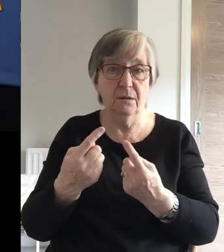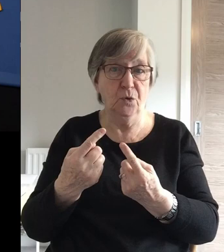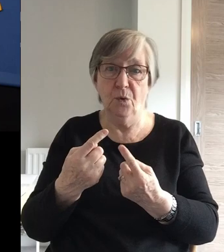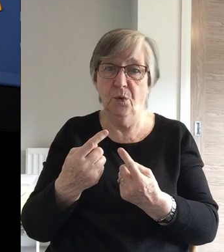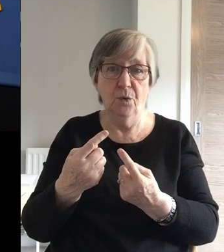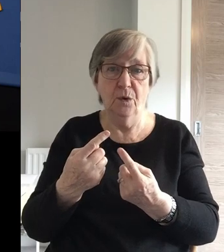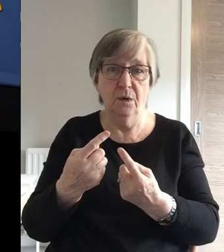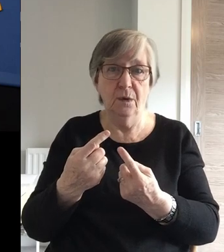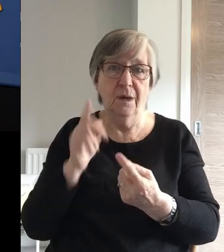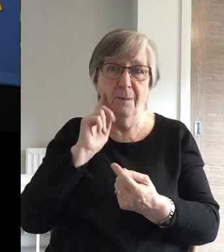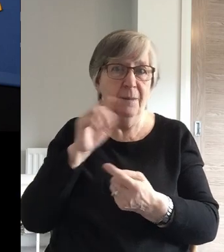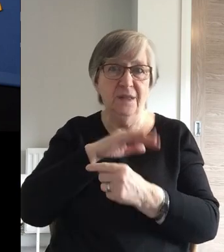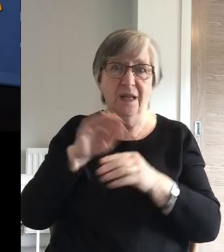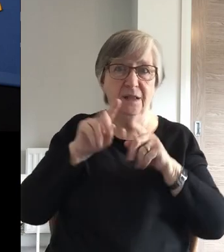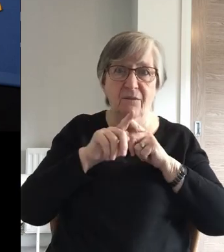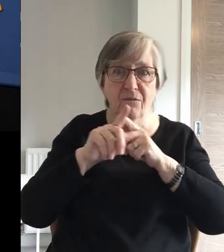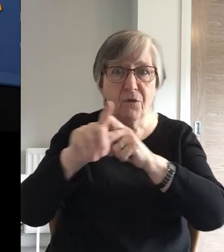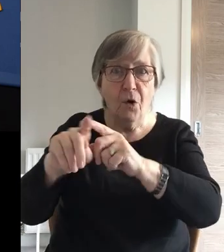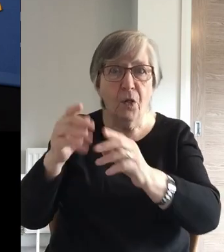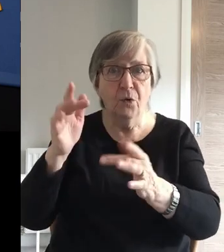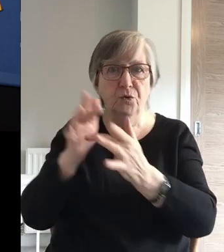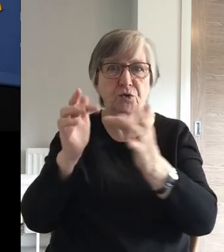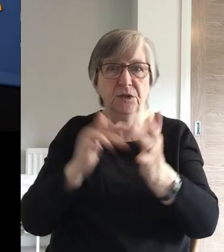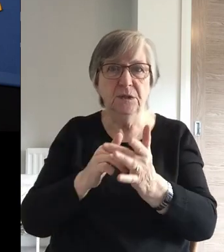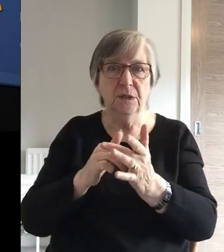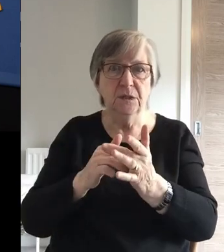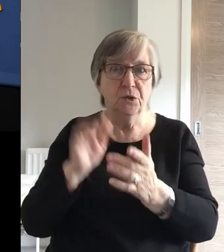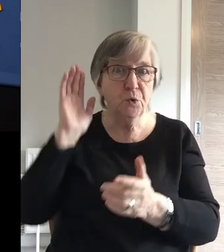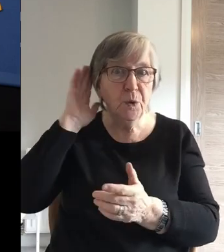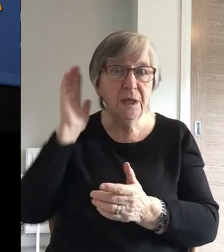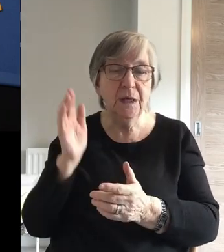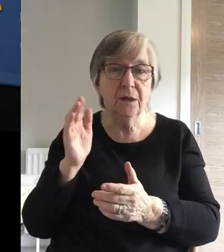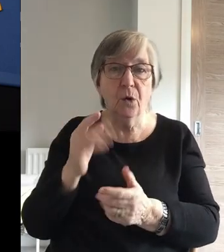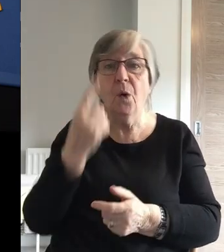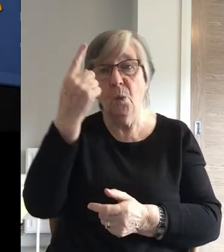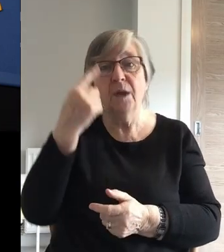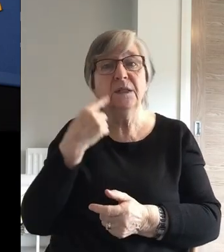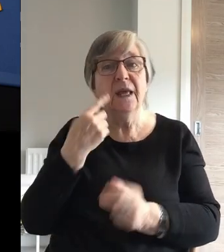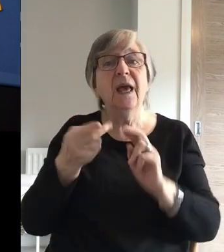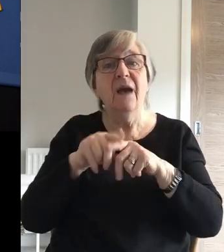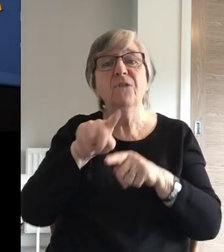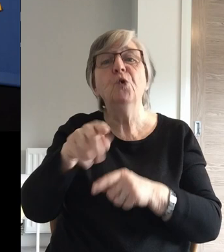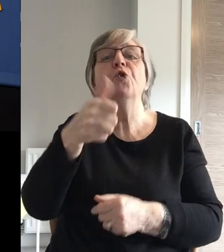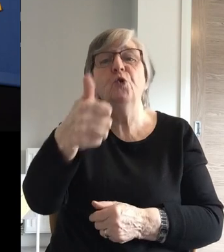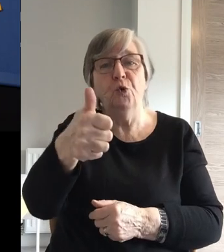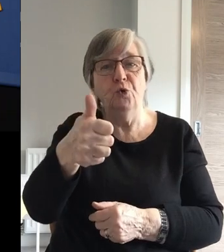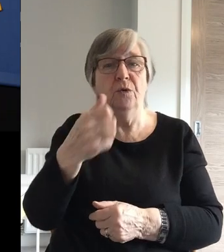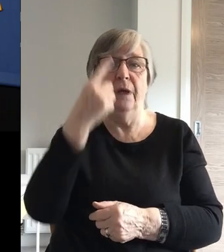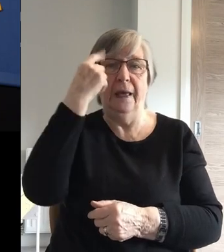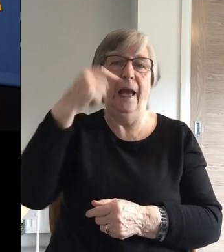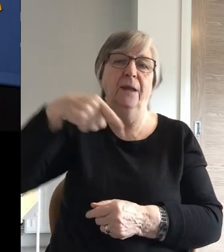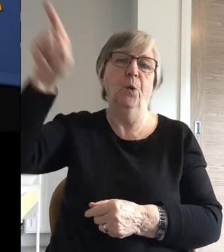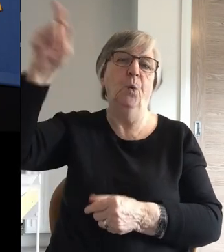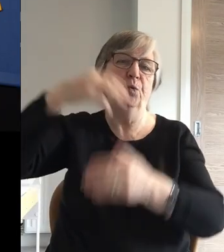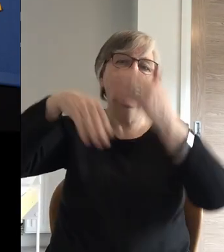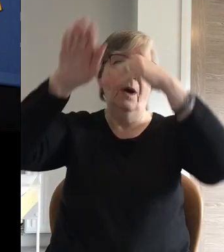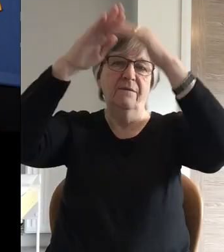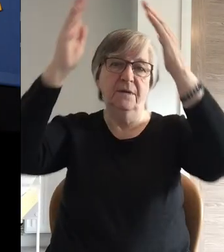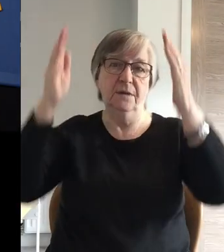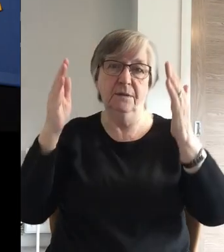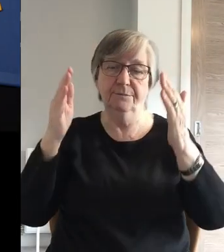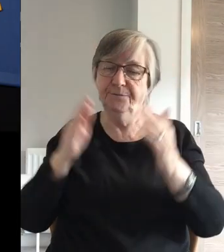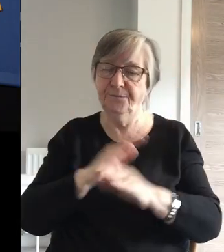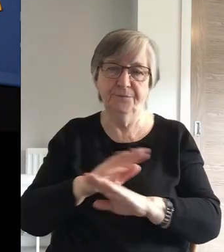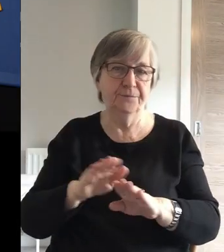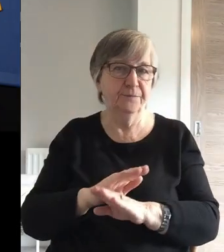People didn't flock to hear Jesus to be told, oh, one day if you're good, you can get to heaven. They